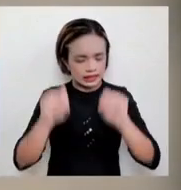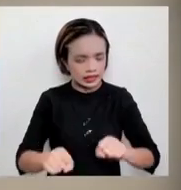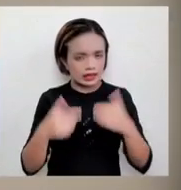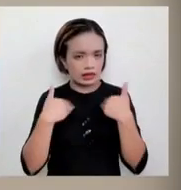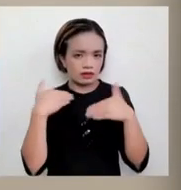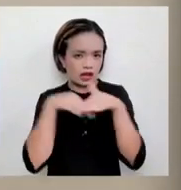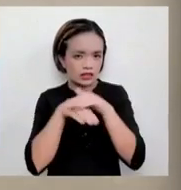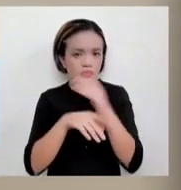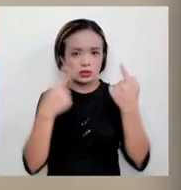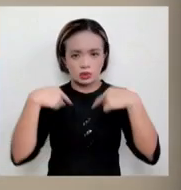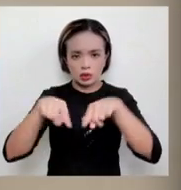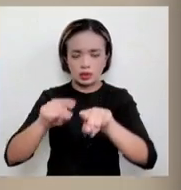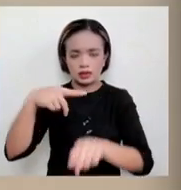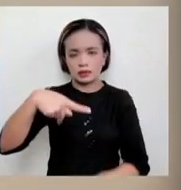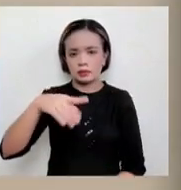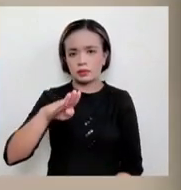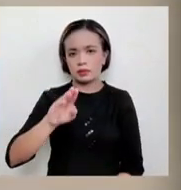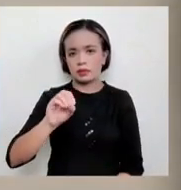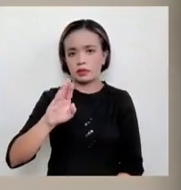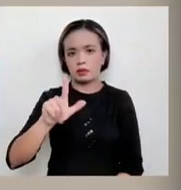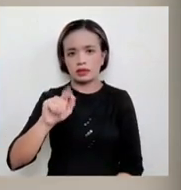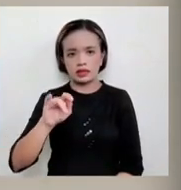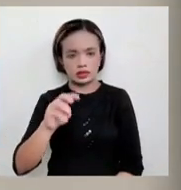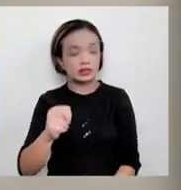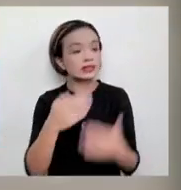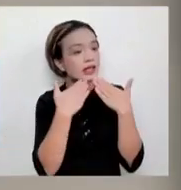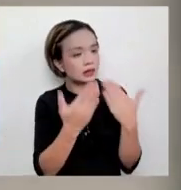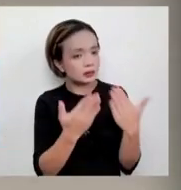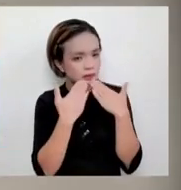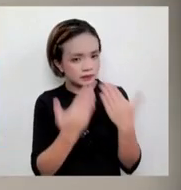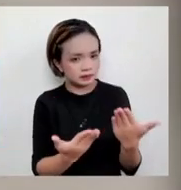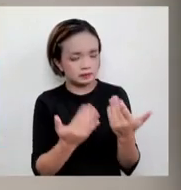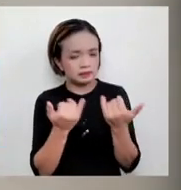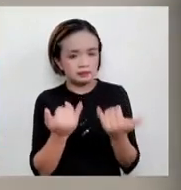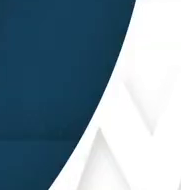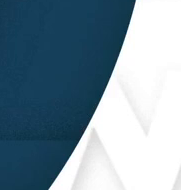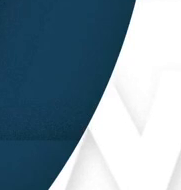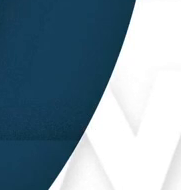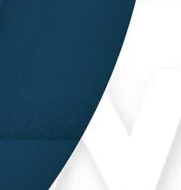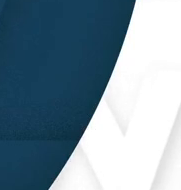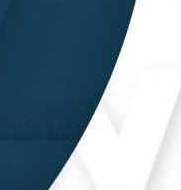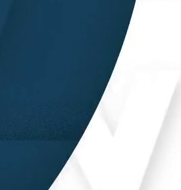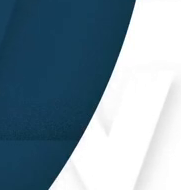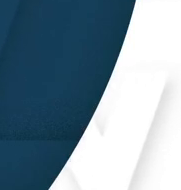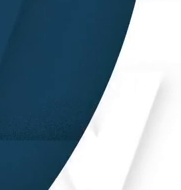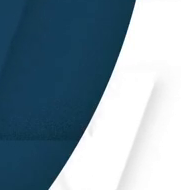Carmina? Thanks a lot. Irene Perol there joining us on the line.